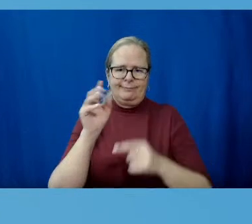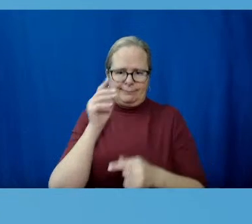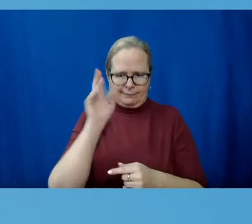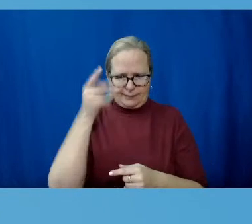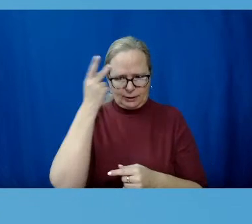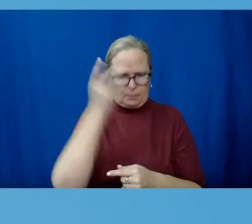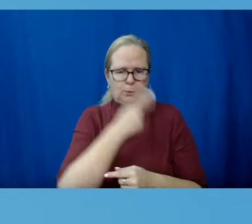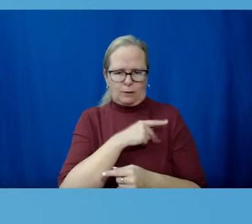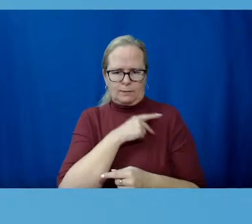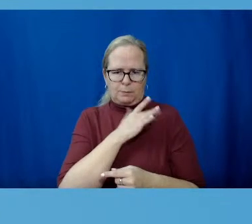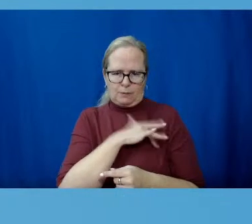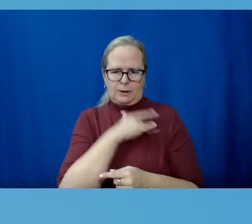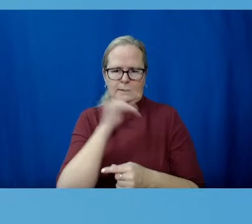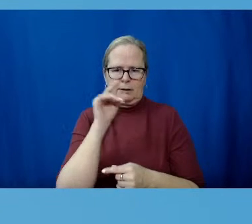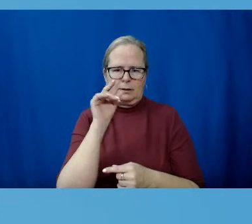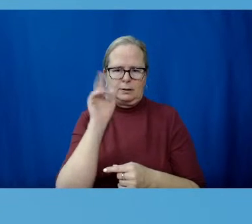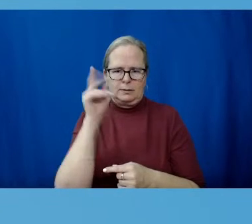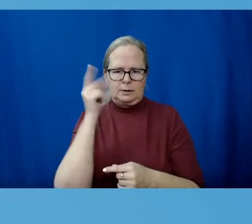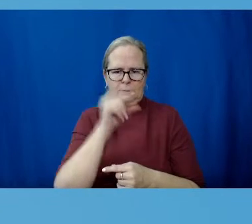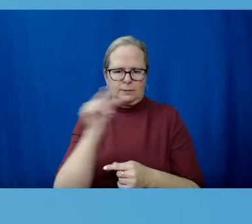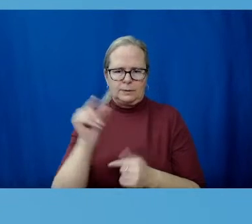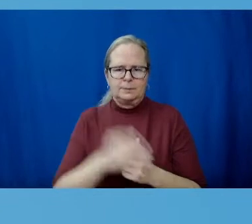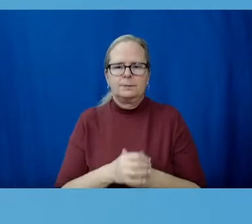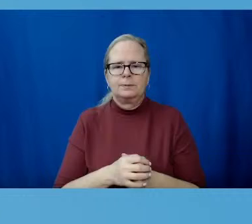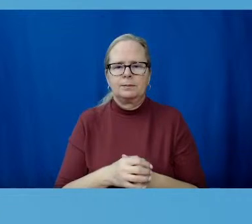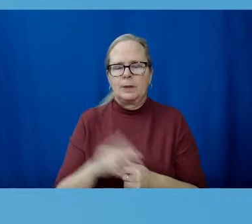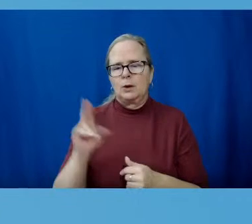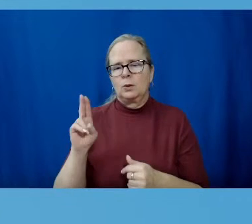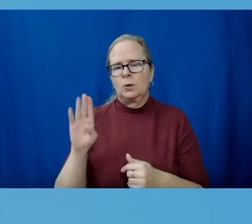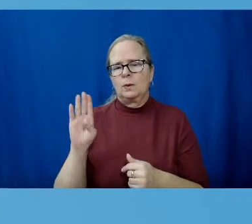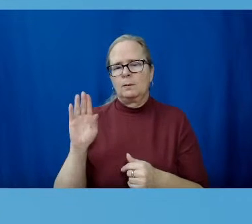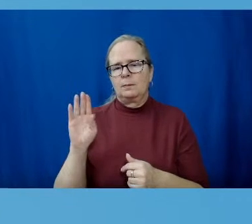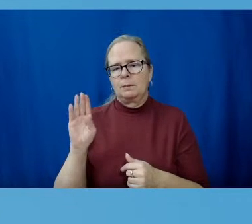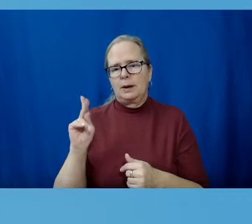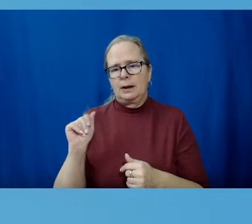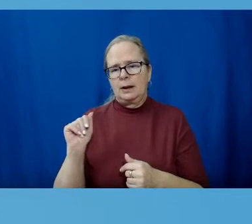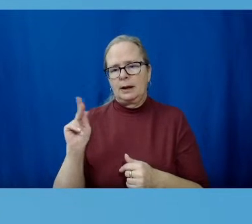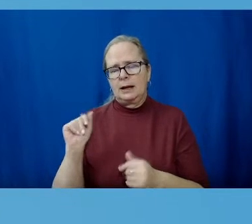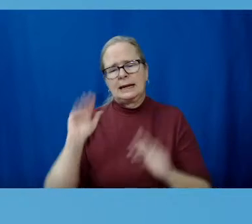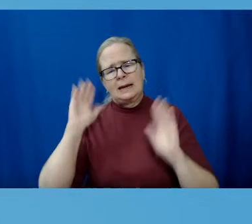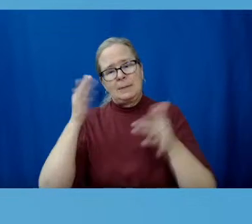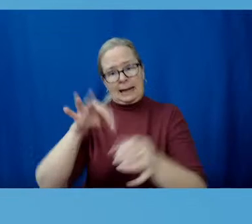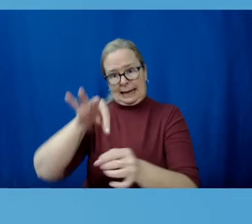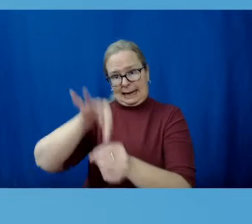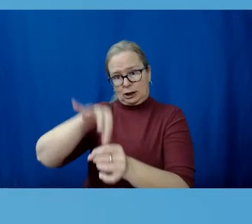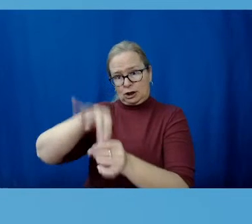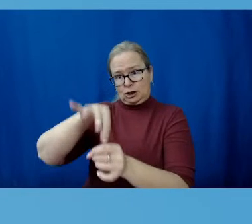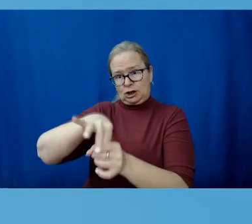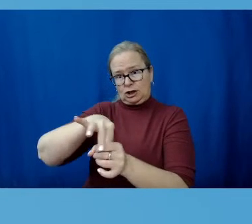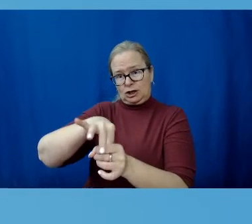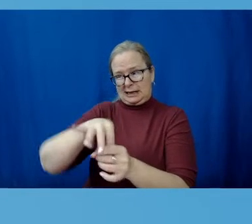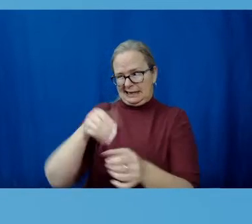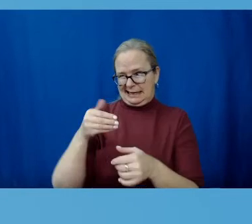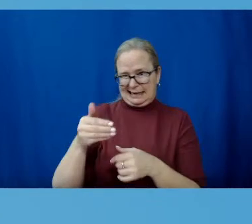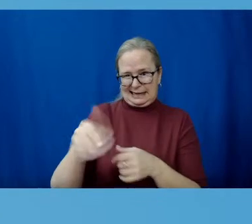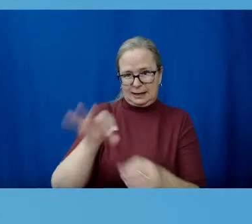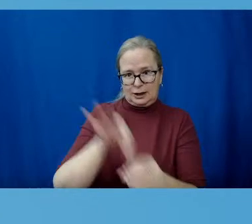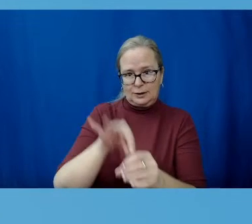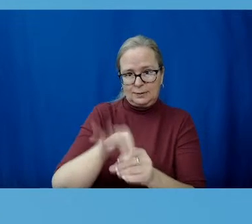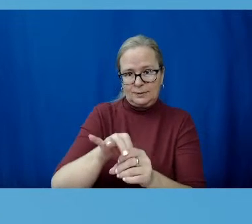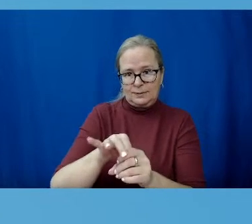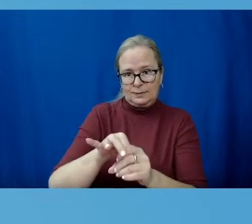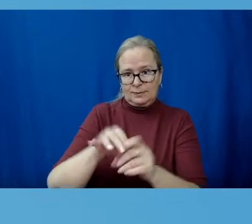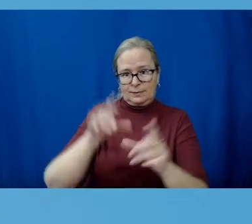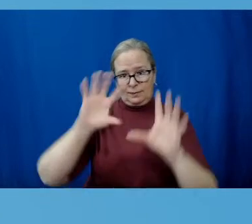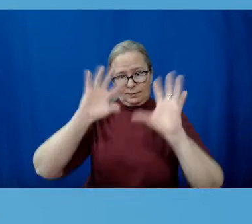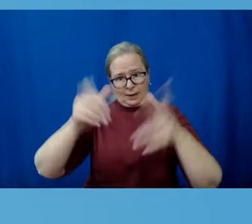governments once we've elected them. It's and 4 years is a long time to be at the mercy of a government you don't like. It doesn't matter what side of the political aisle